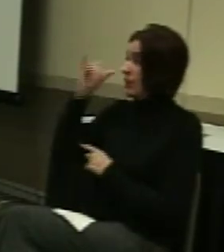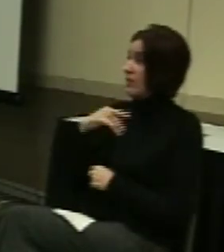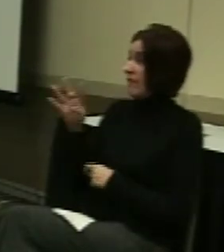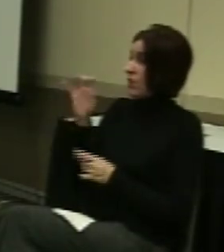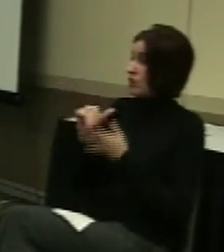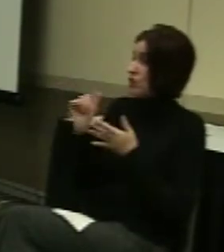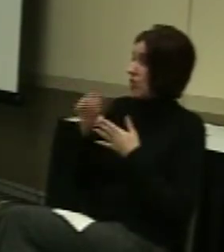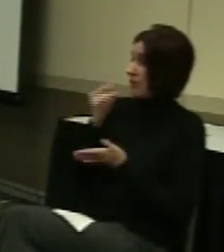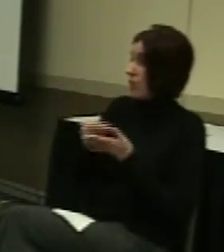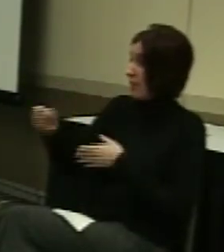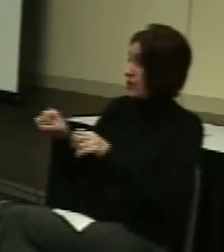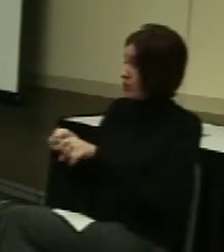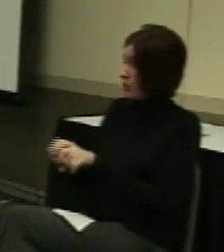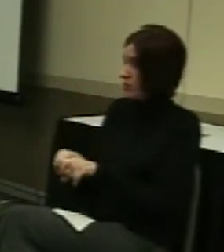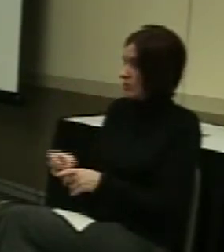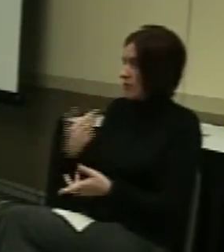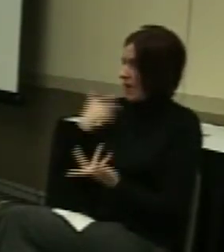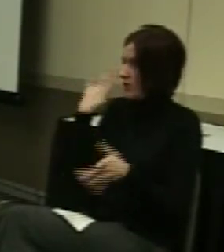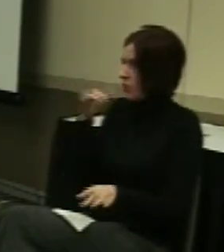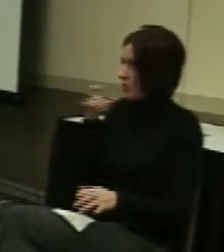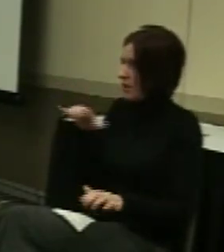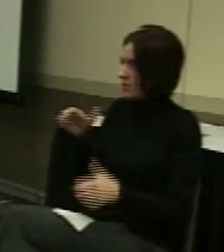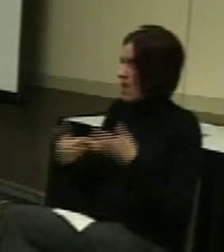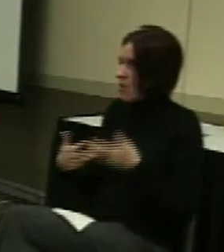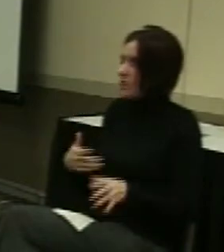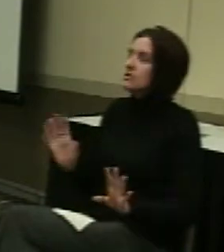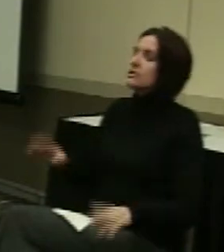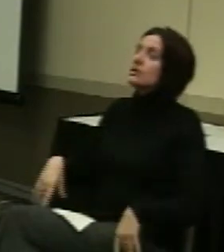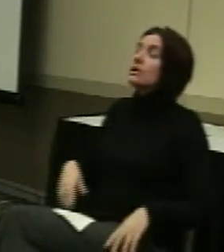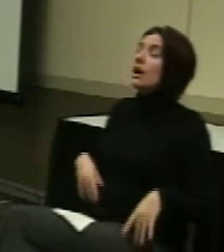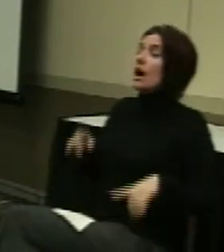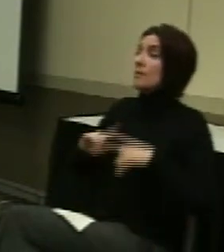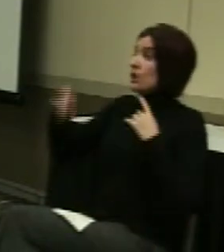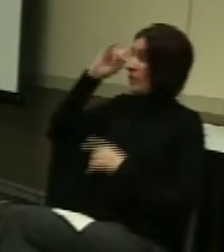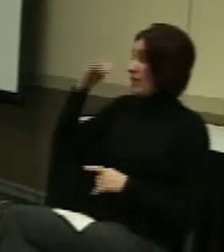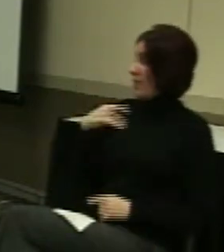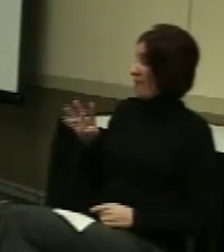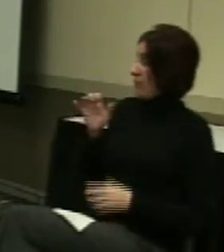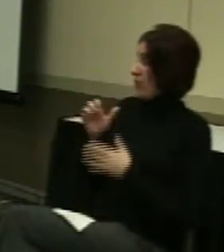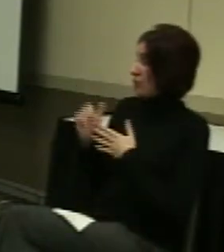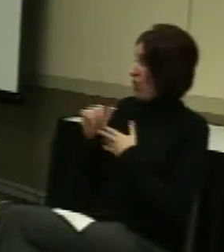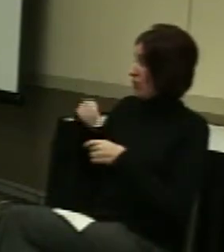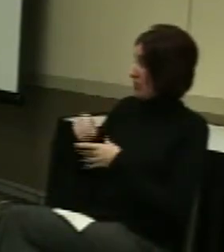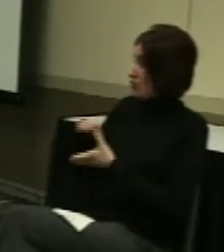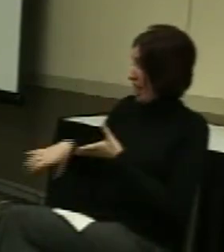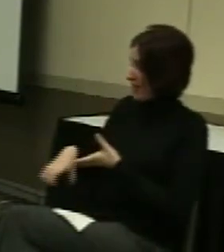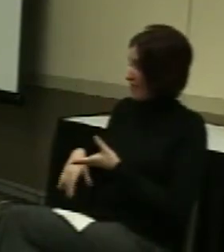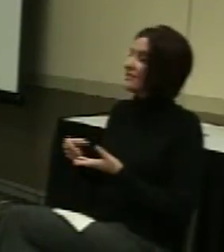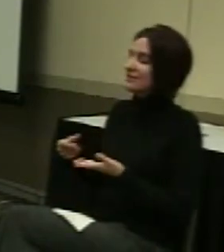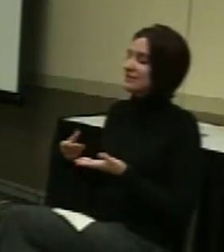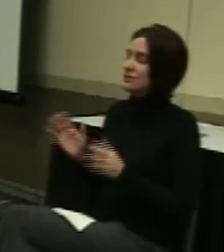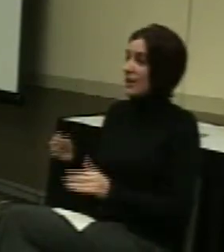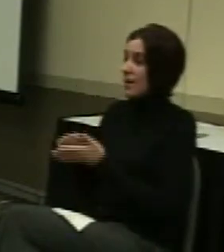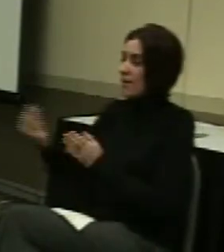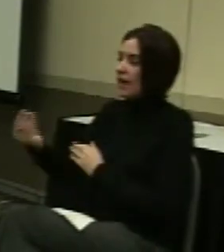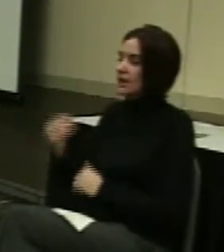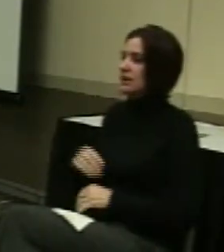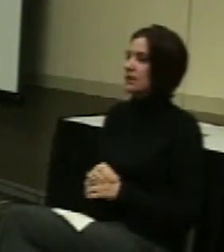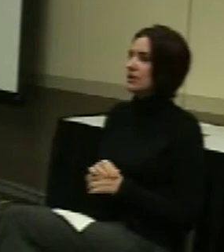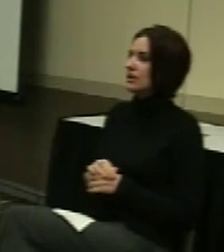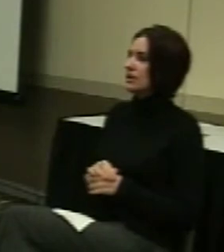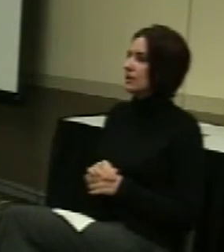Who would do that anyway? But you think you have $400 in your checking account, and oh my goodness, I never